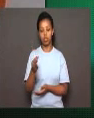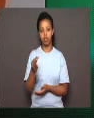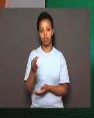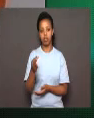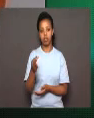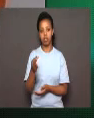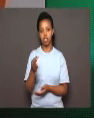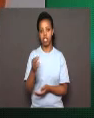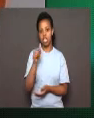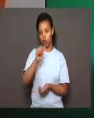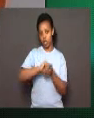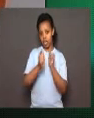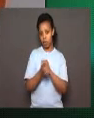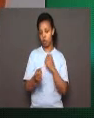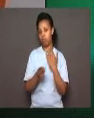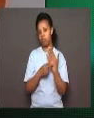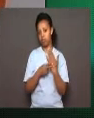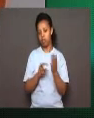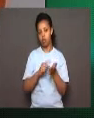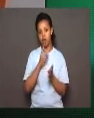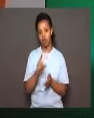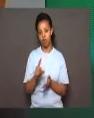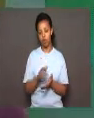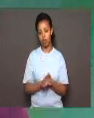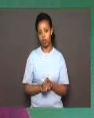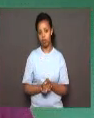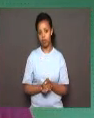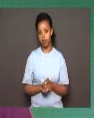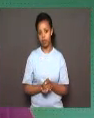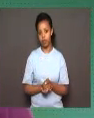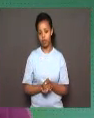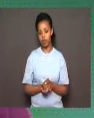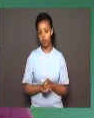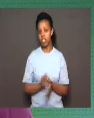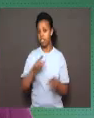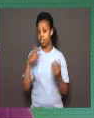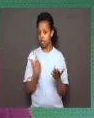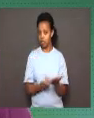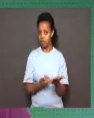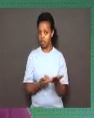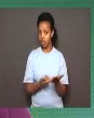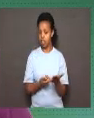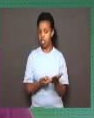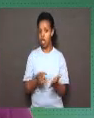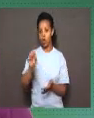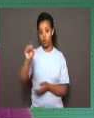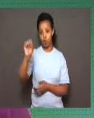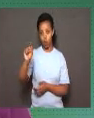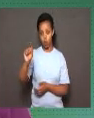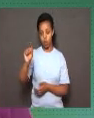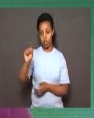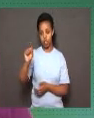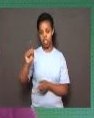from transforming into other molecules. Therefore, sucrose is